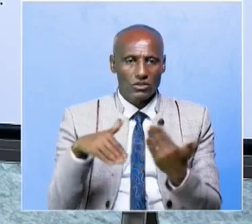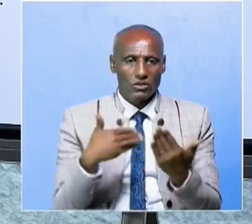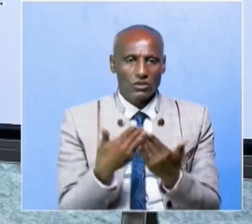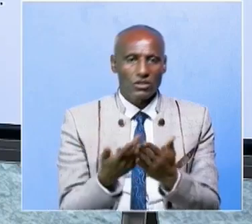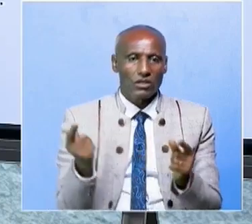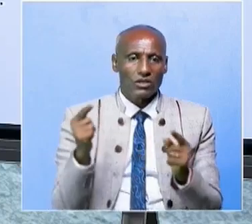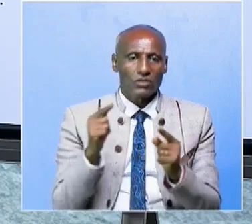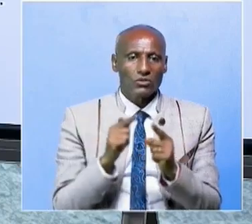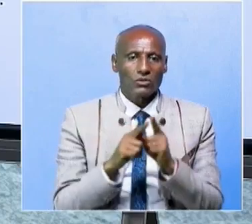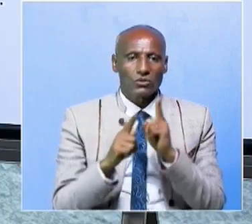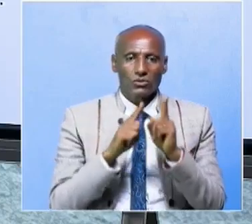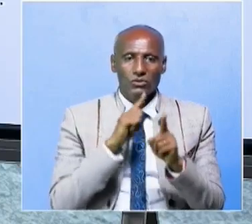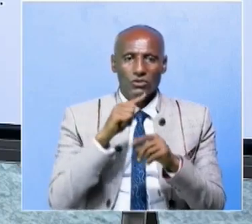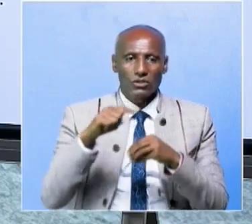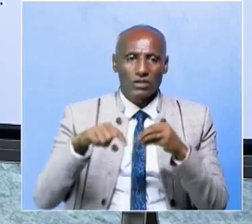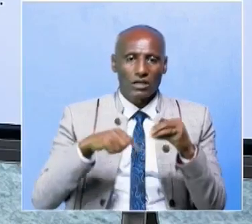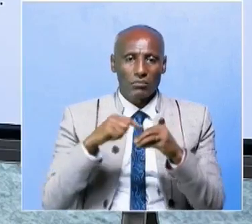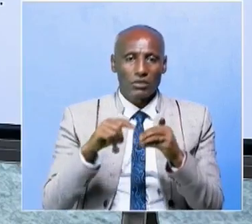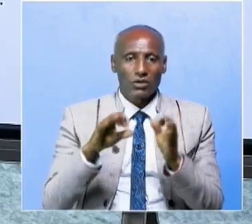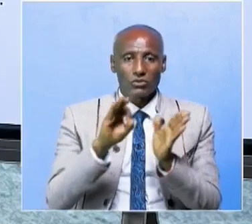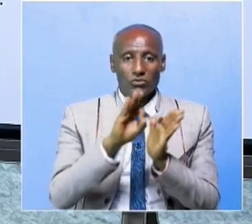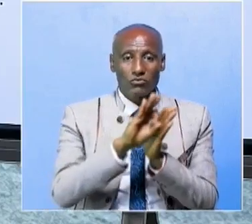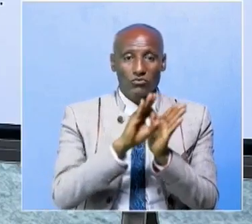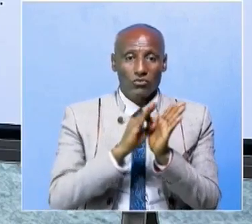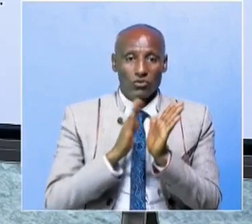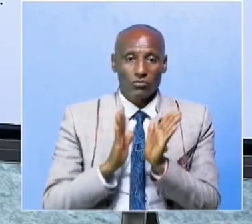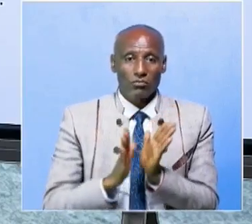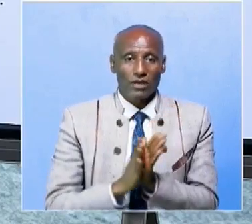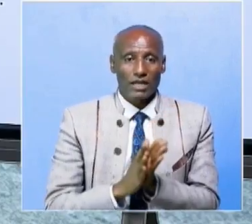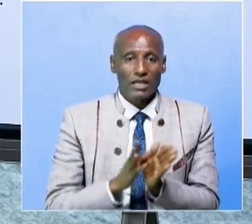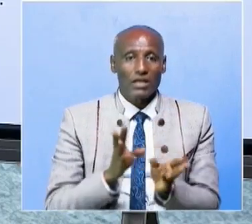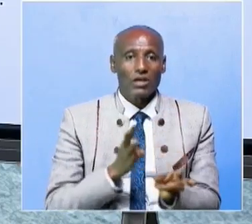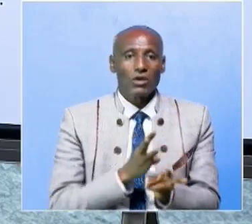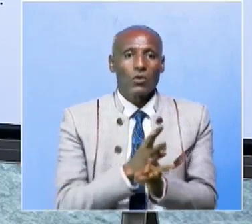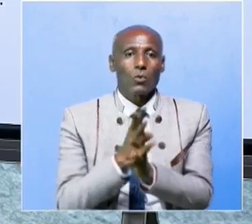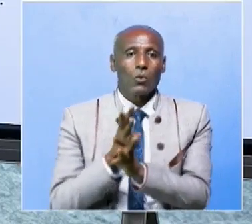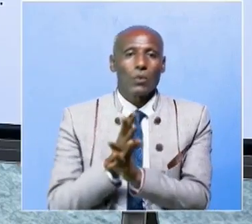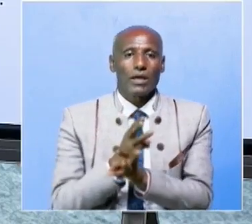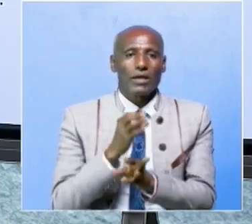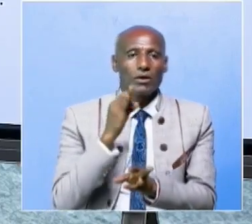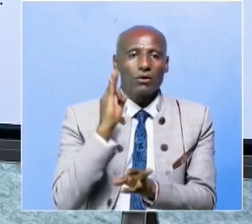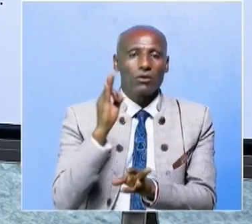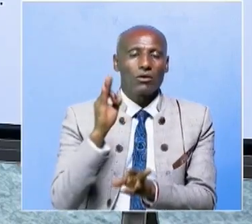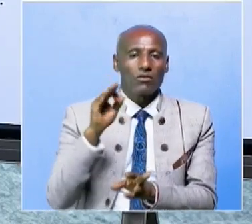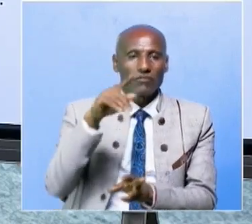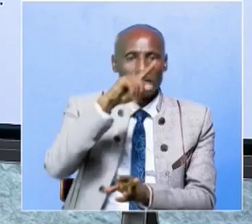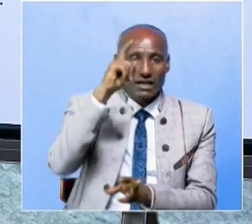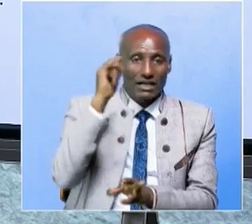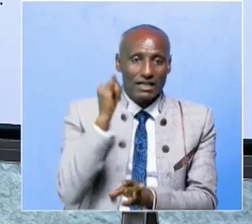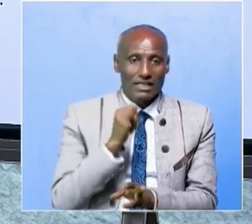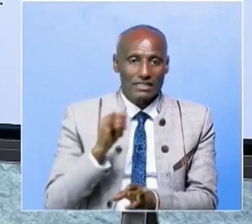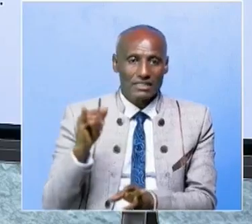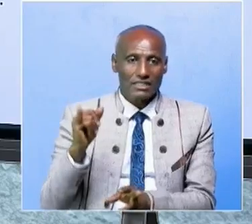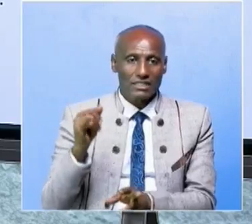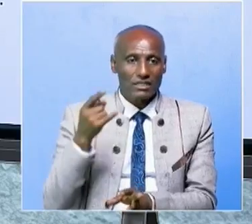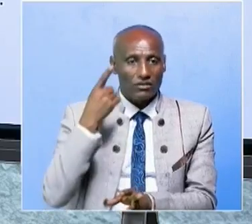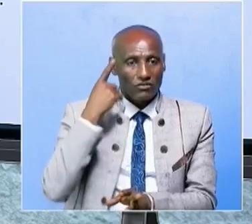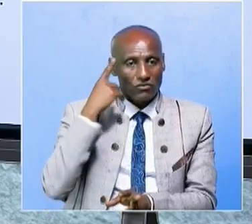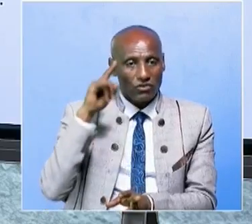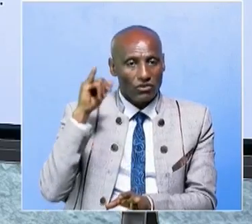about formal way of opinion, asking for opinion. What